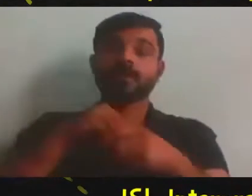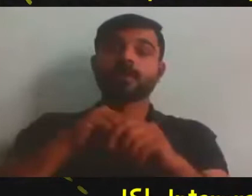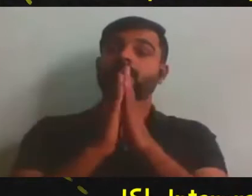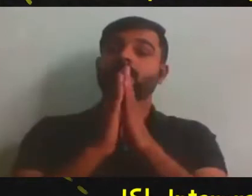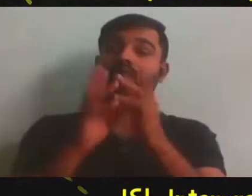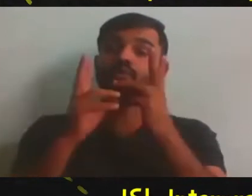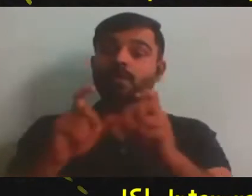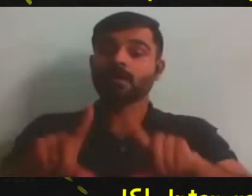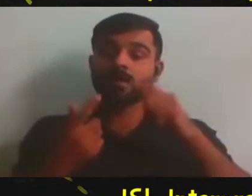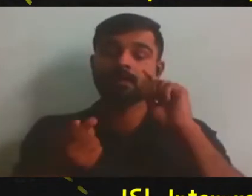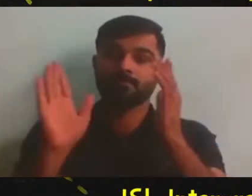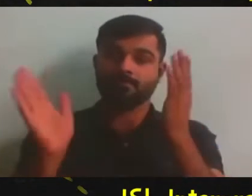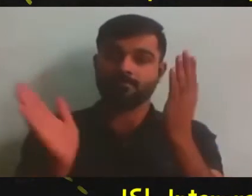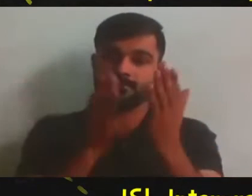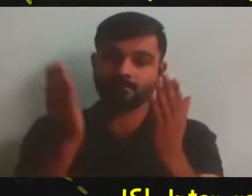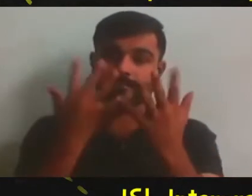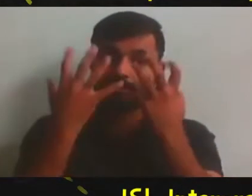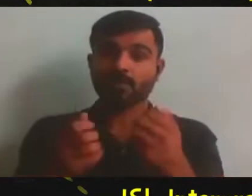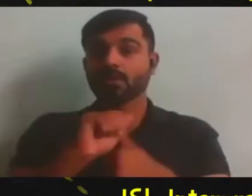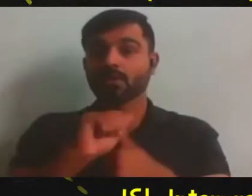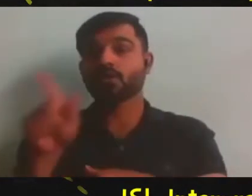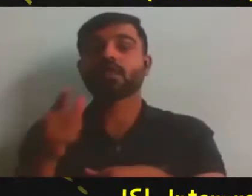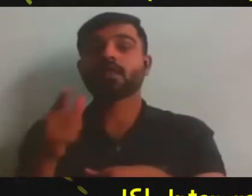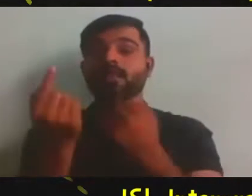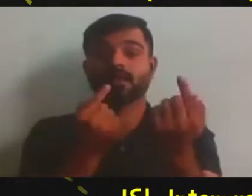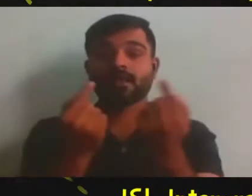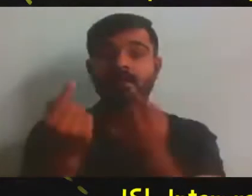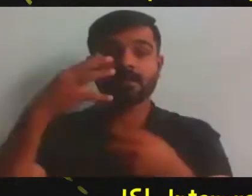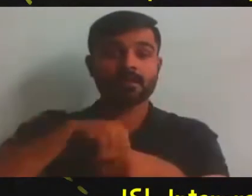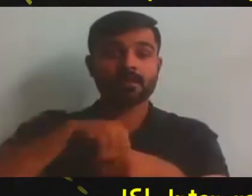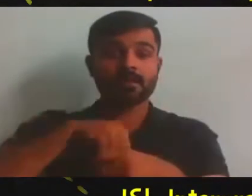the page. We wanted each wish to be able to spread its